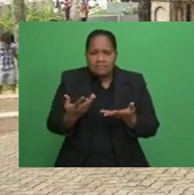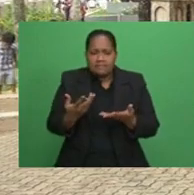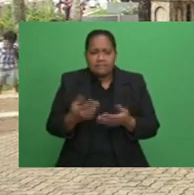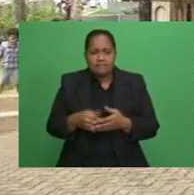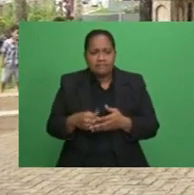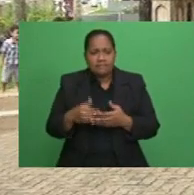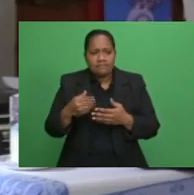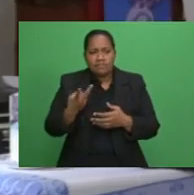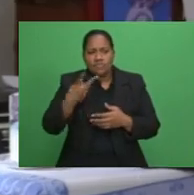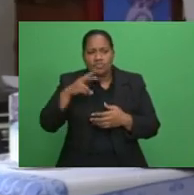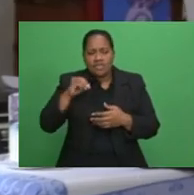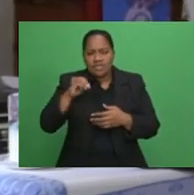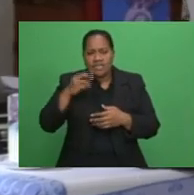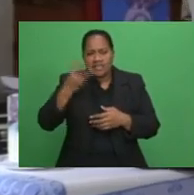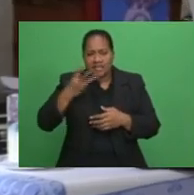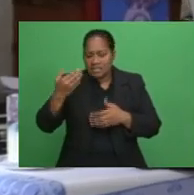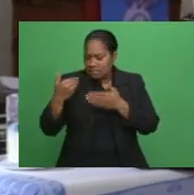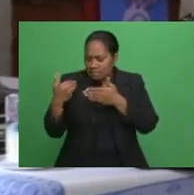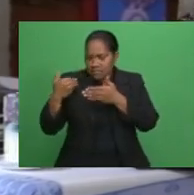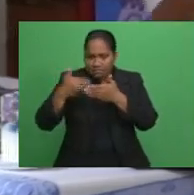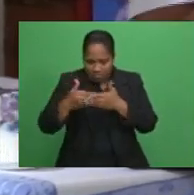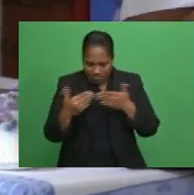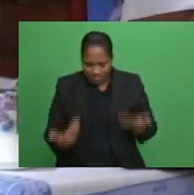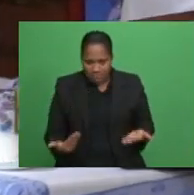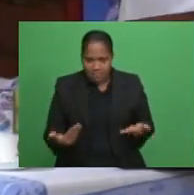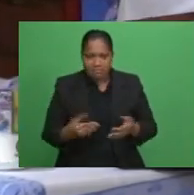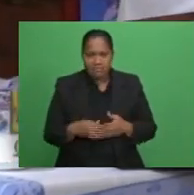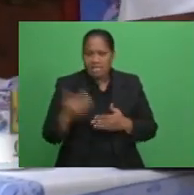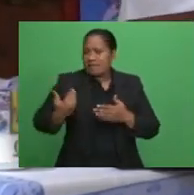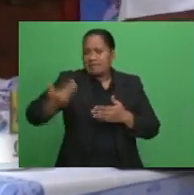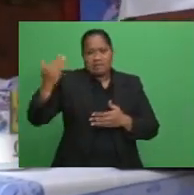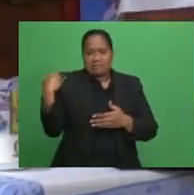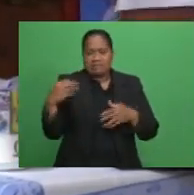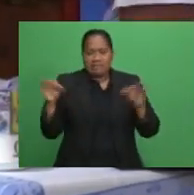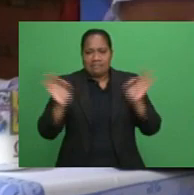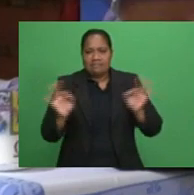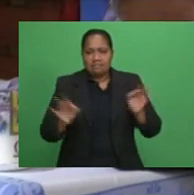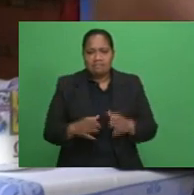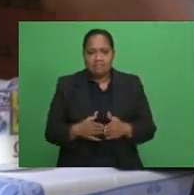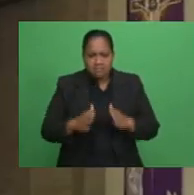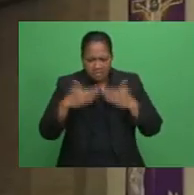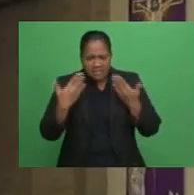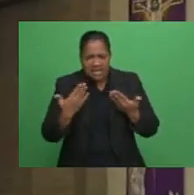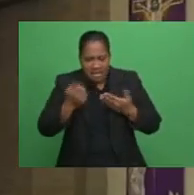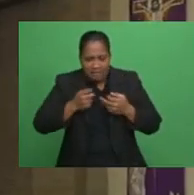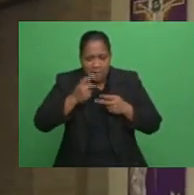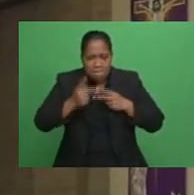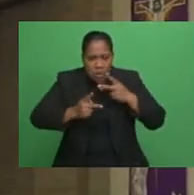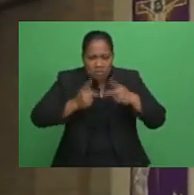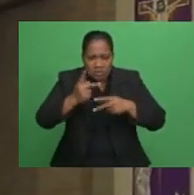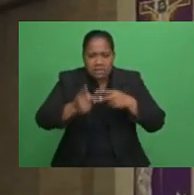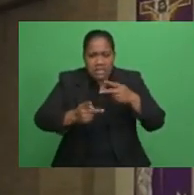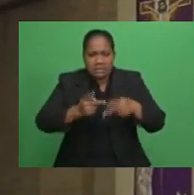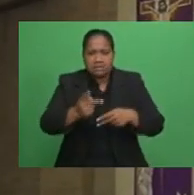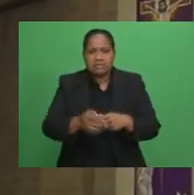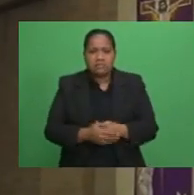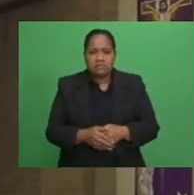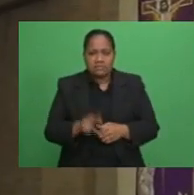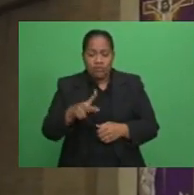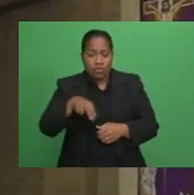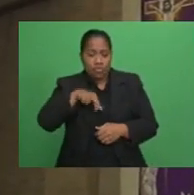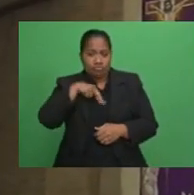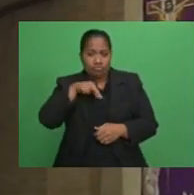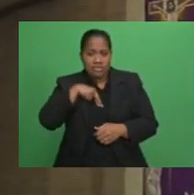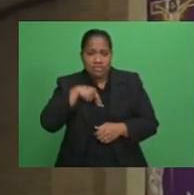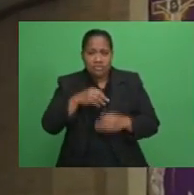that era. Archbishop Lloyd Chong says there are now more stringent processes for moving clergy or religious leaders